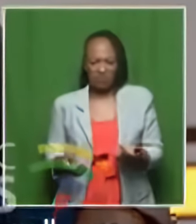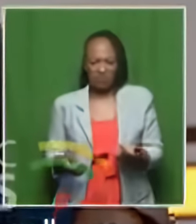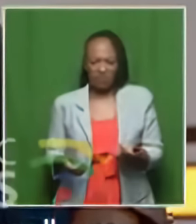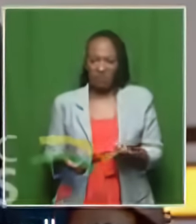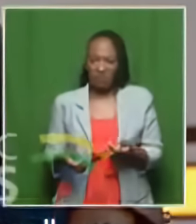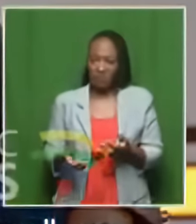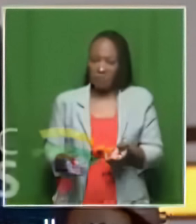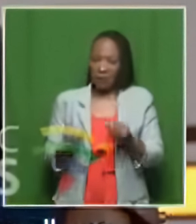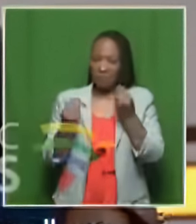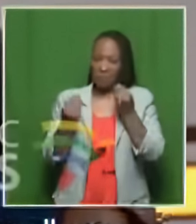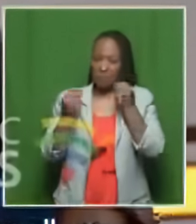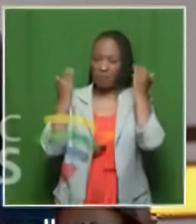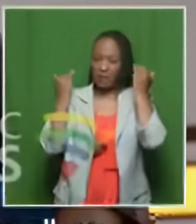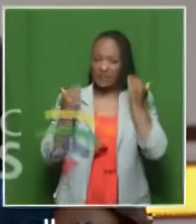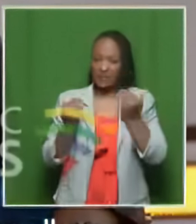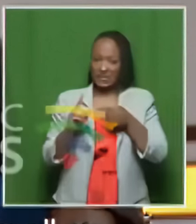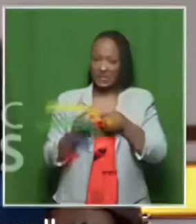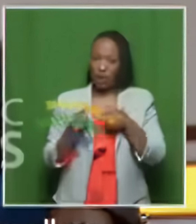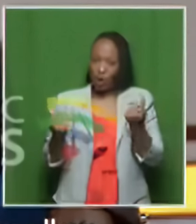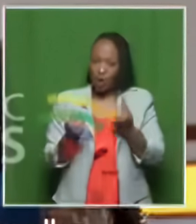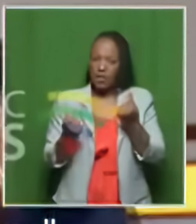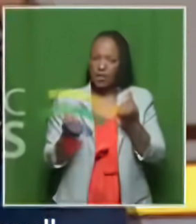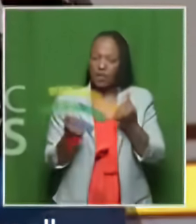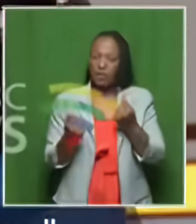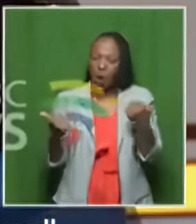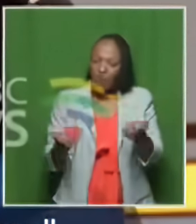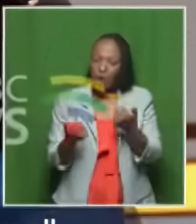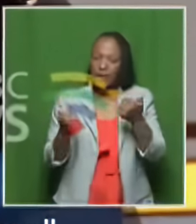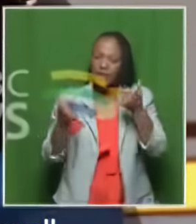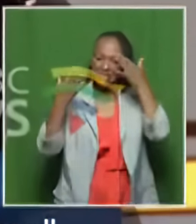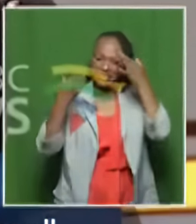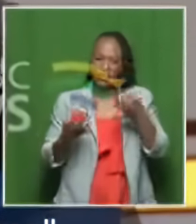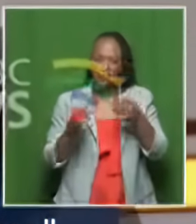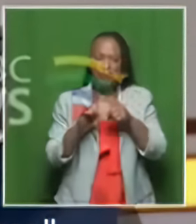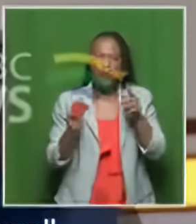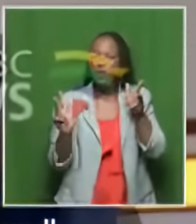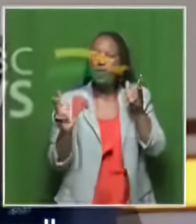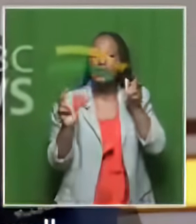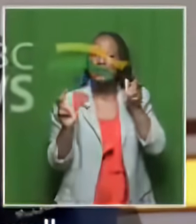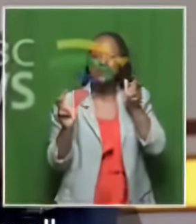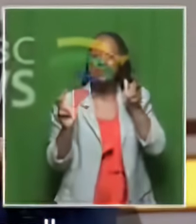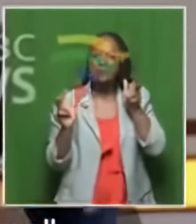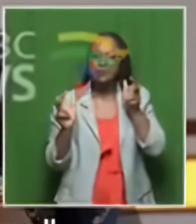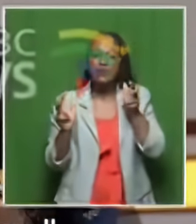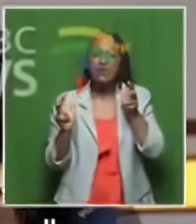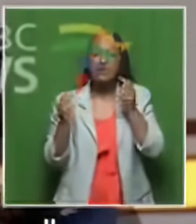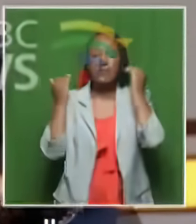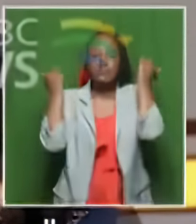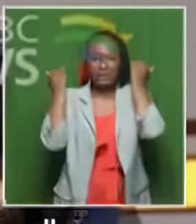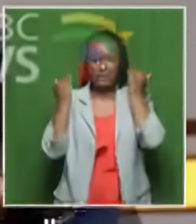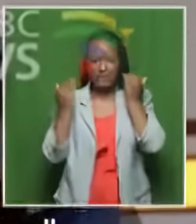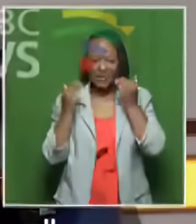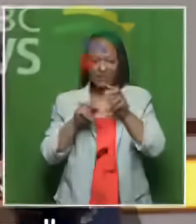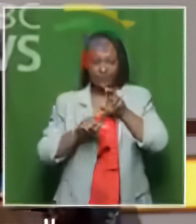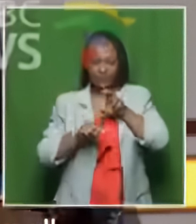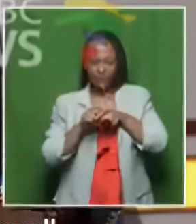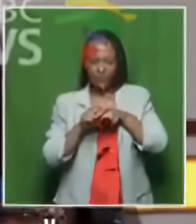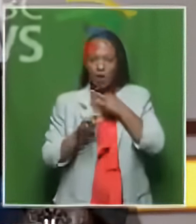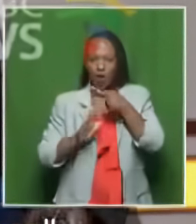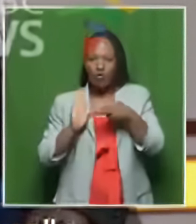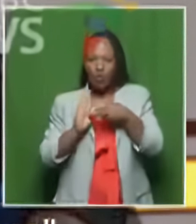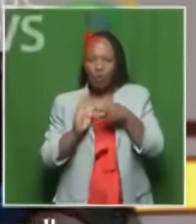get a magistrate who prosecute a case instead of listening. So when you are a magistrate, your role is to listen. You can